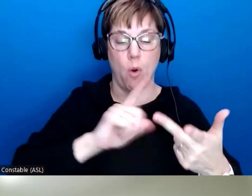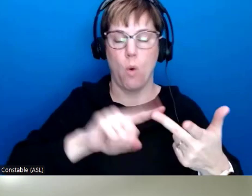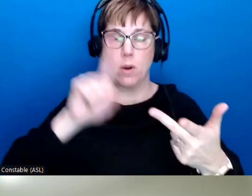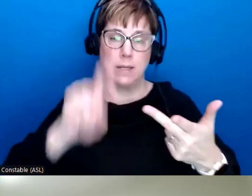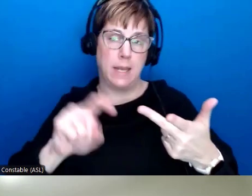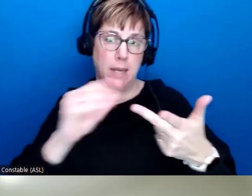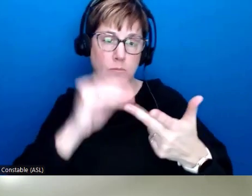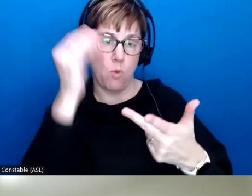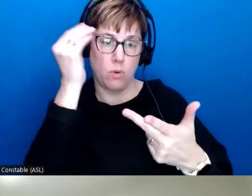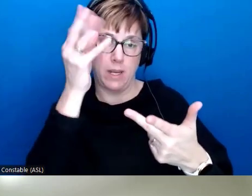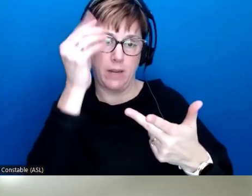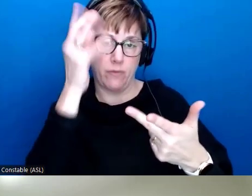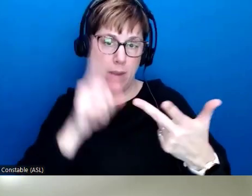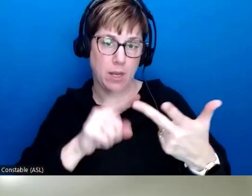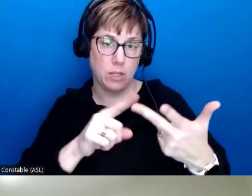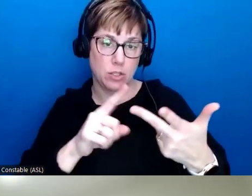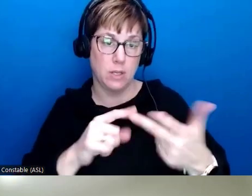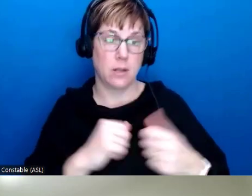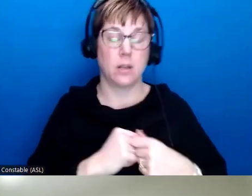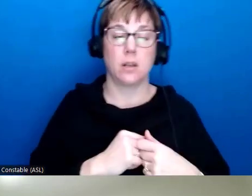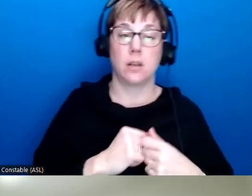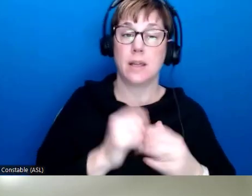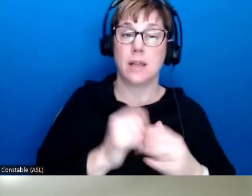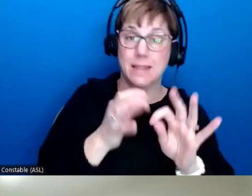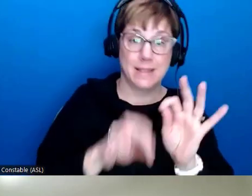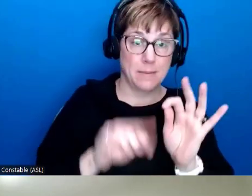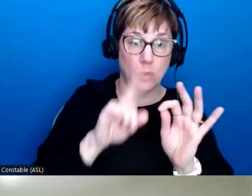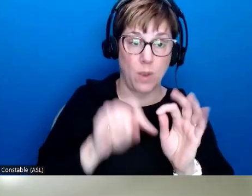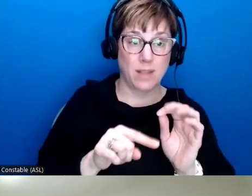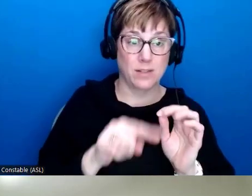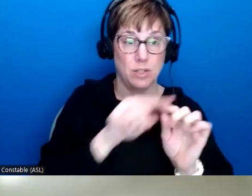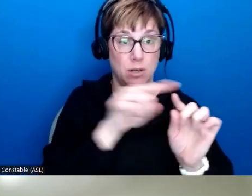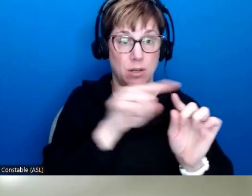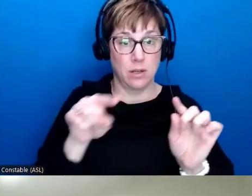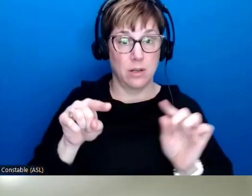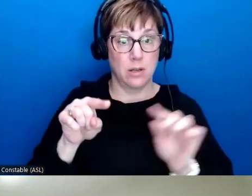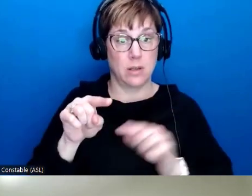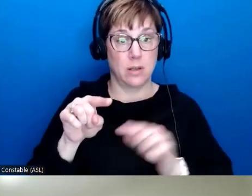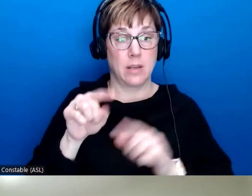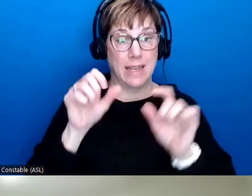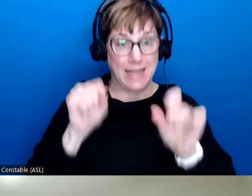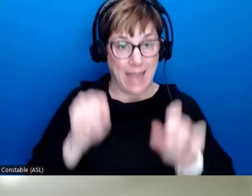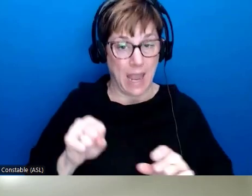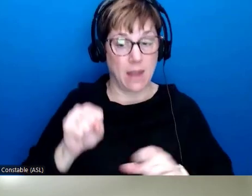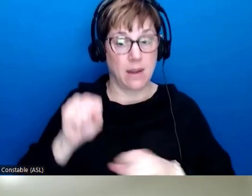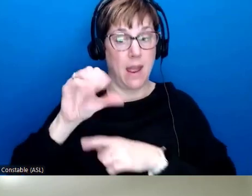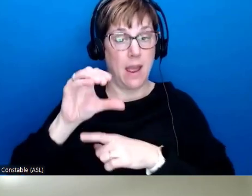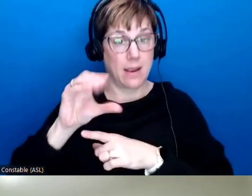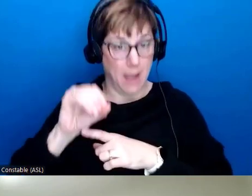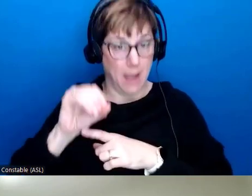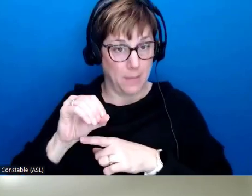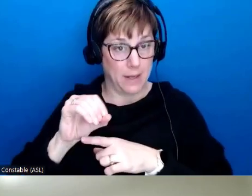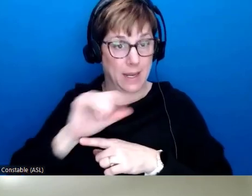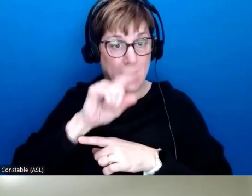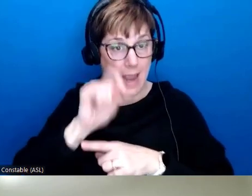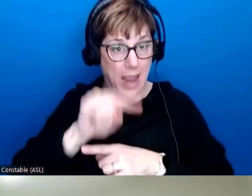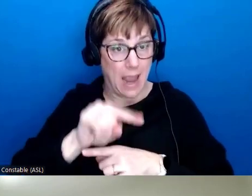And the question simply is this an okay question to ask during an interview?